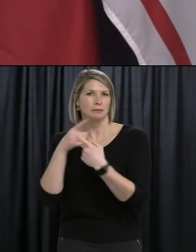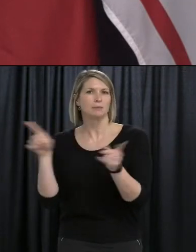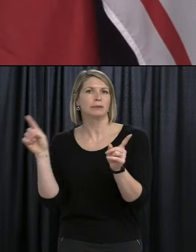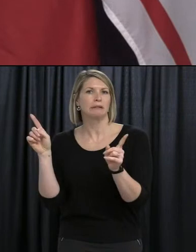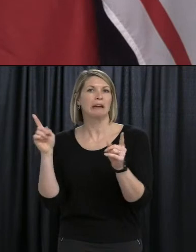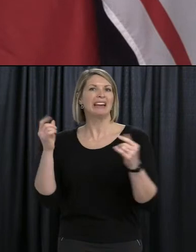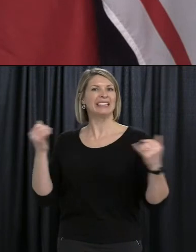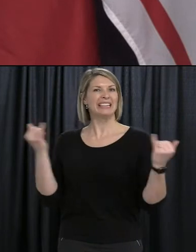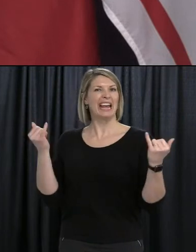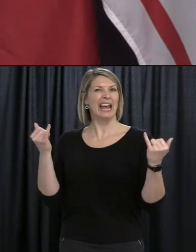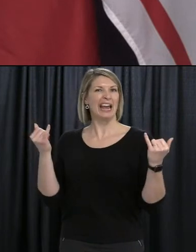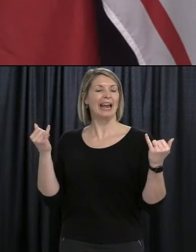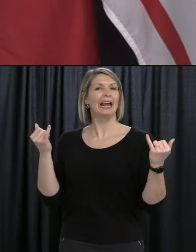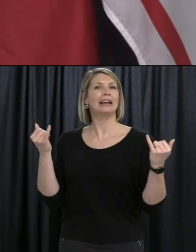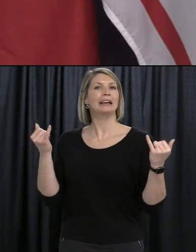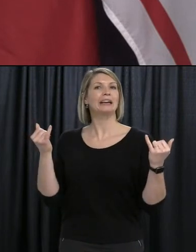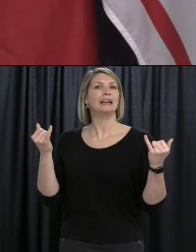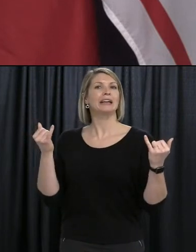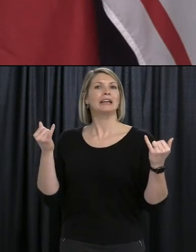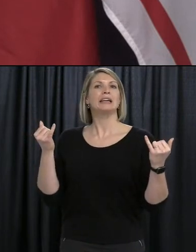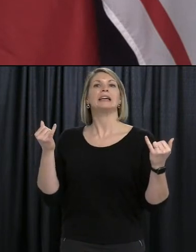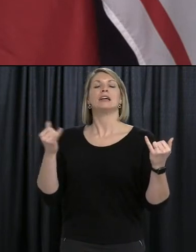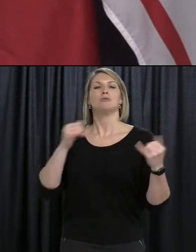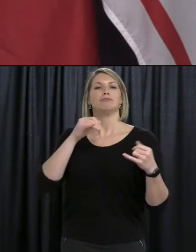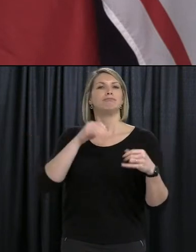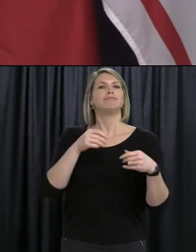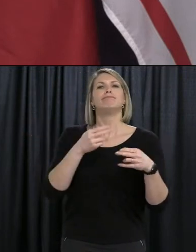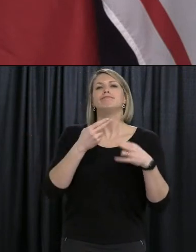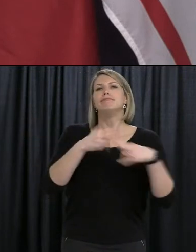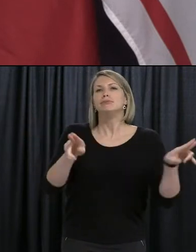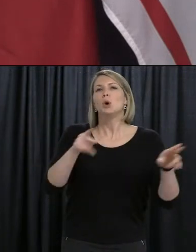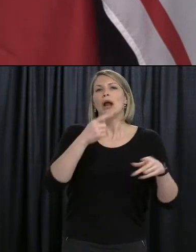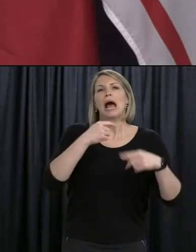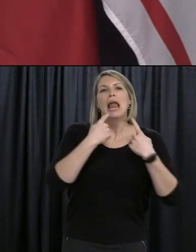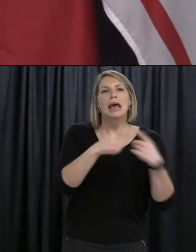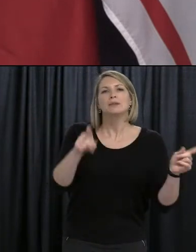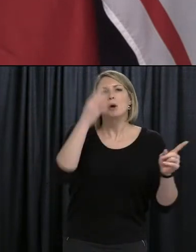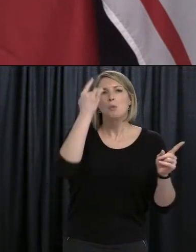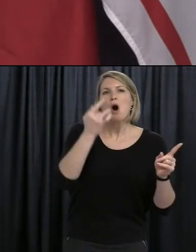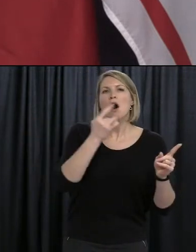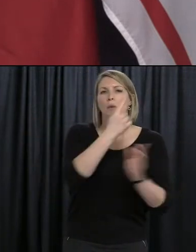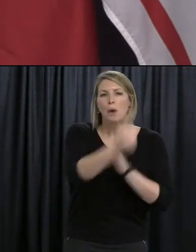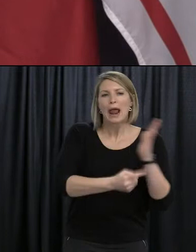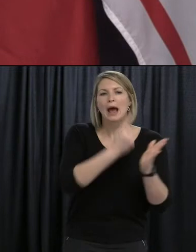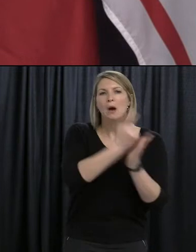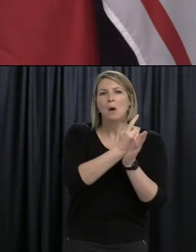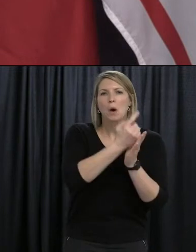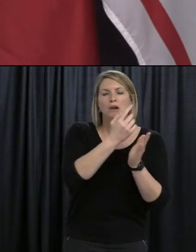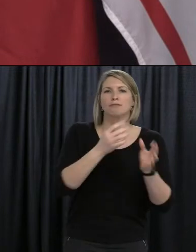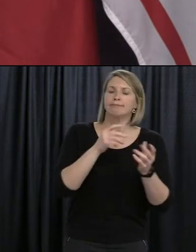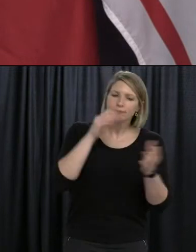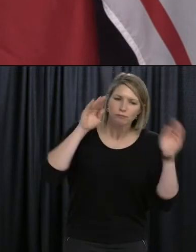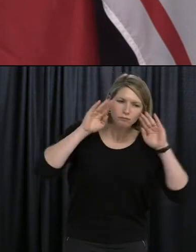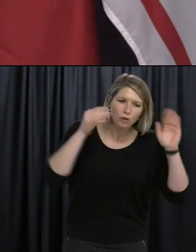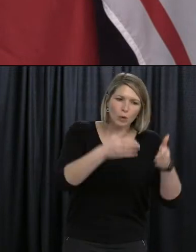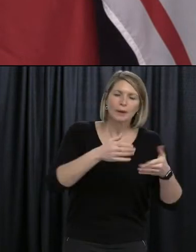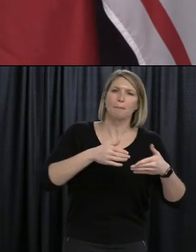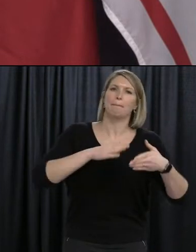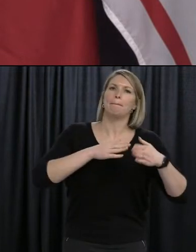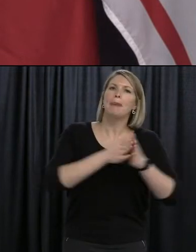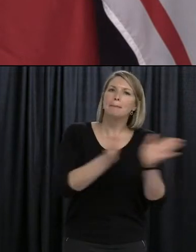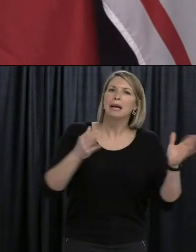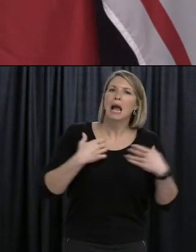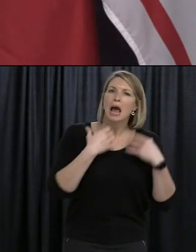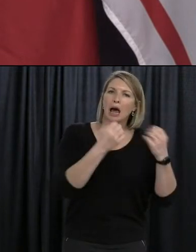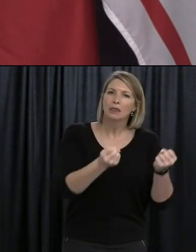today's briefing has to be all about public health and safety. I understand there's concerns about the election, and we